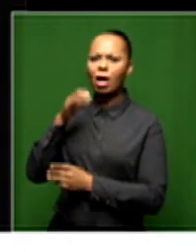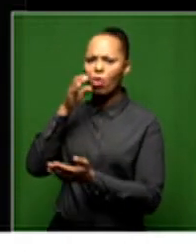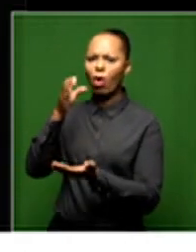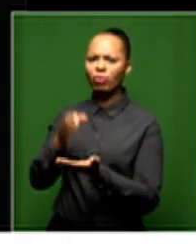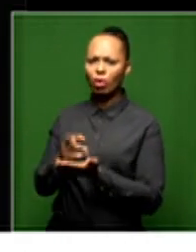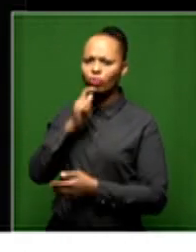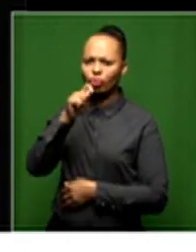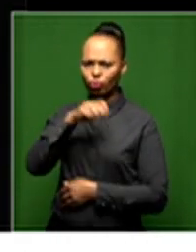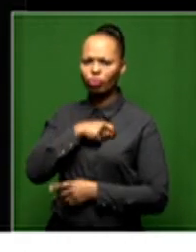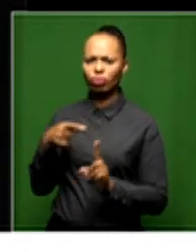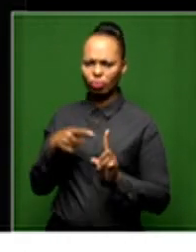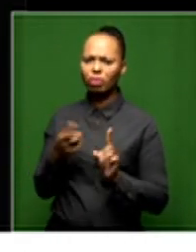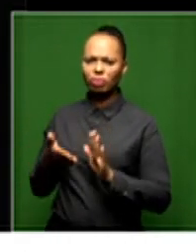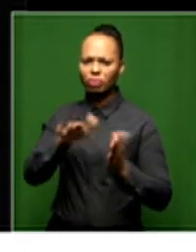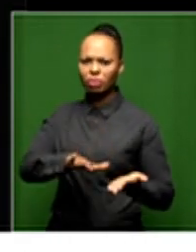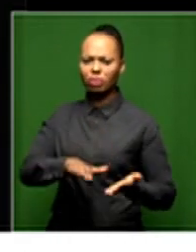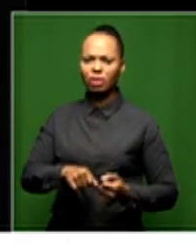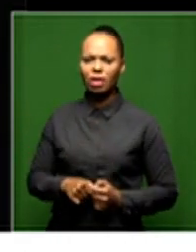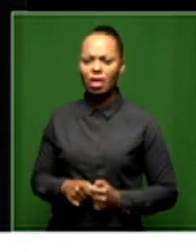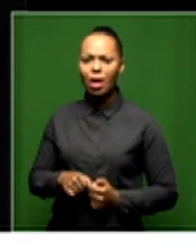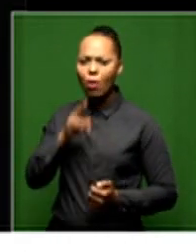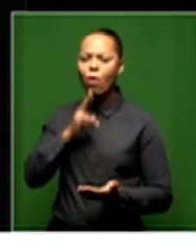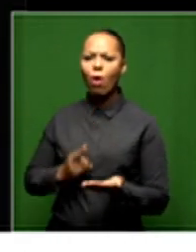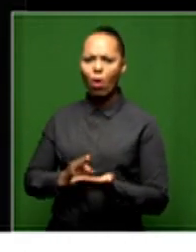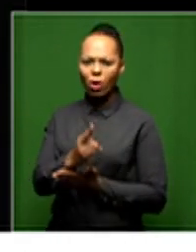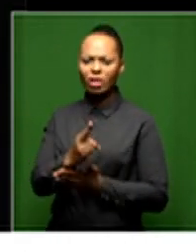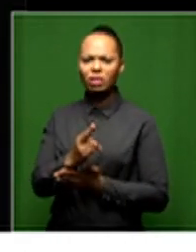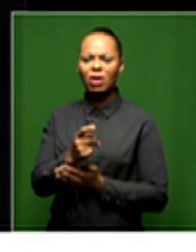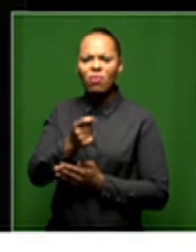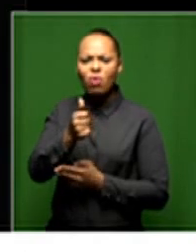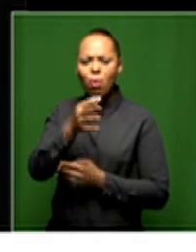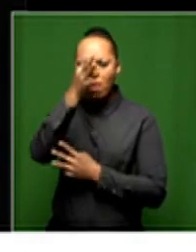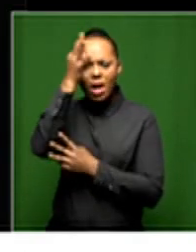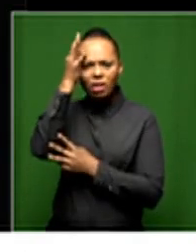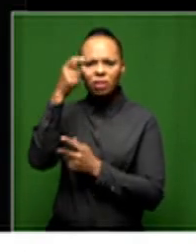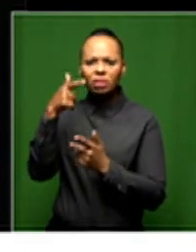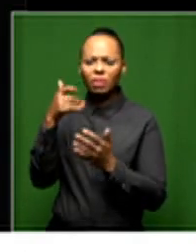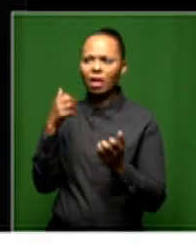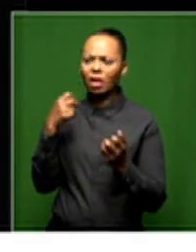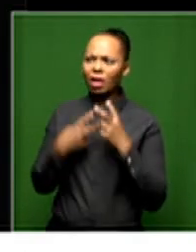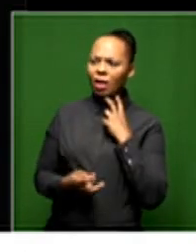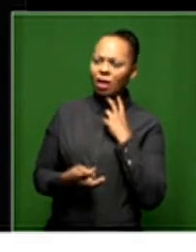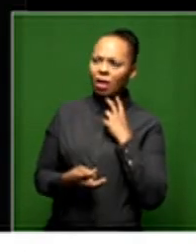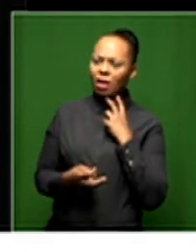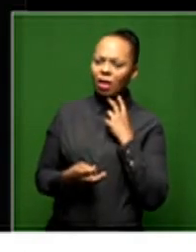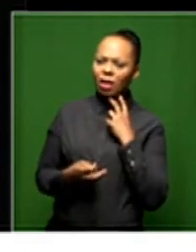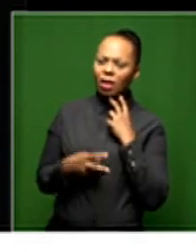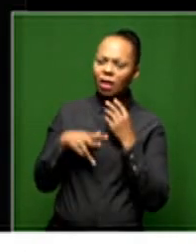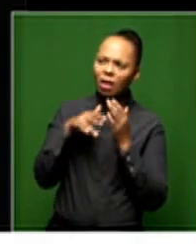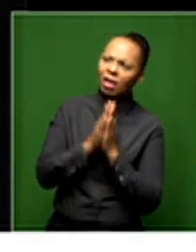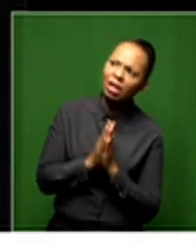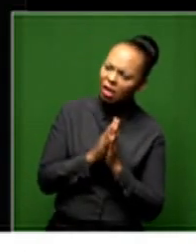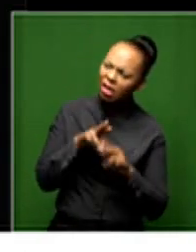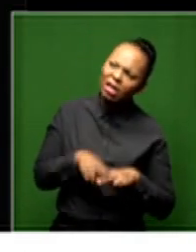that it really was true. And to be honest, I think for a few minutes after that, I think I just sat down and just